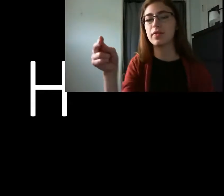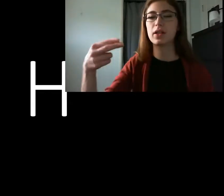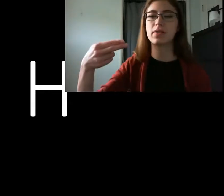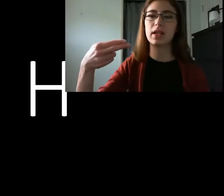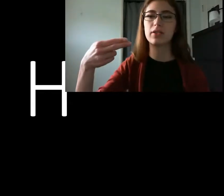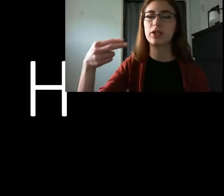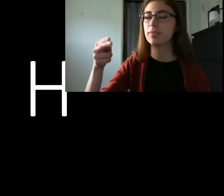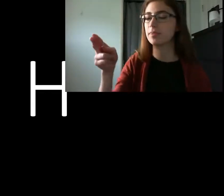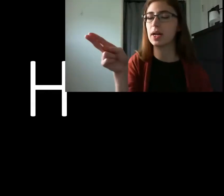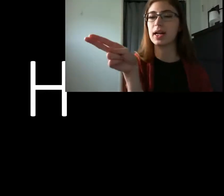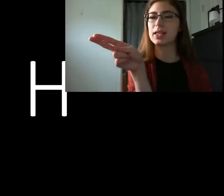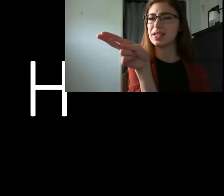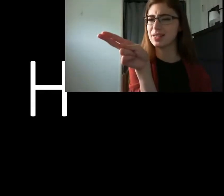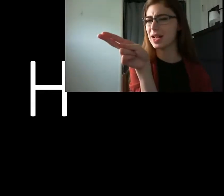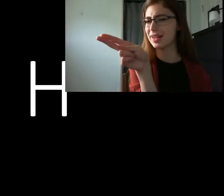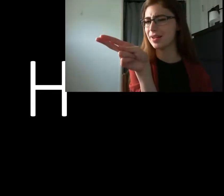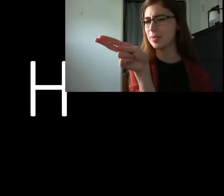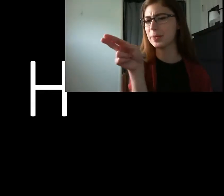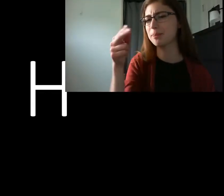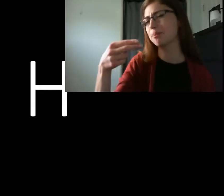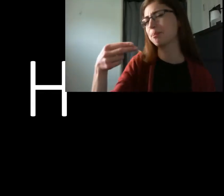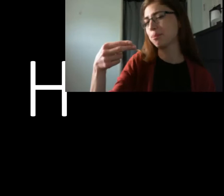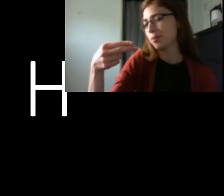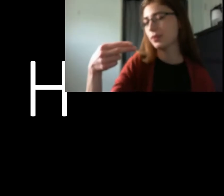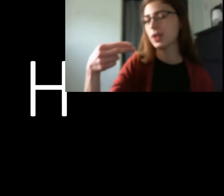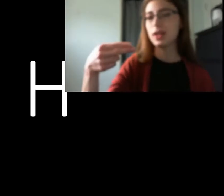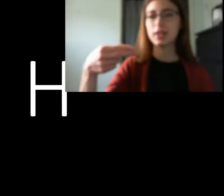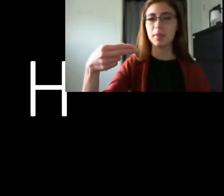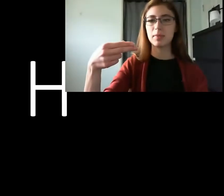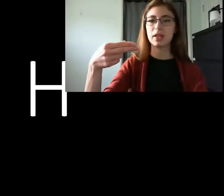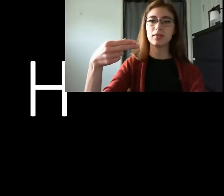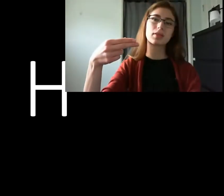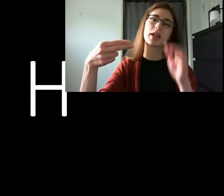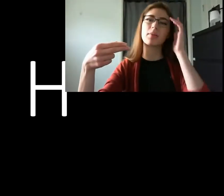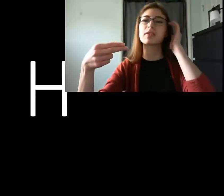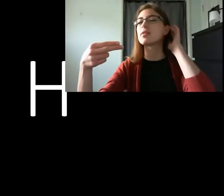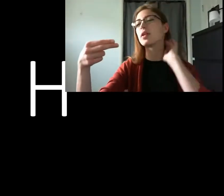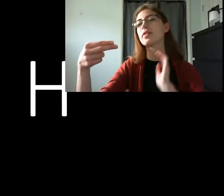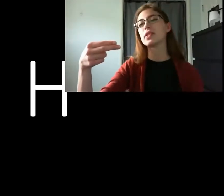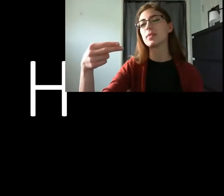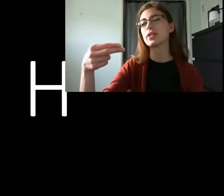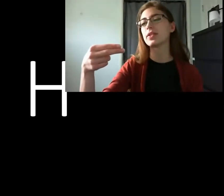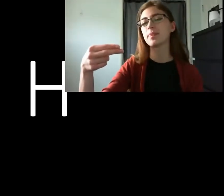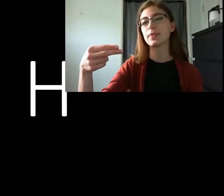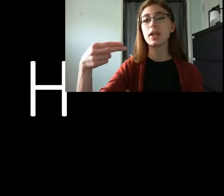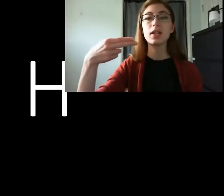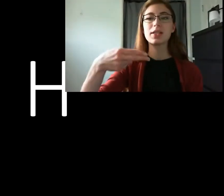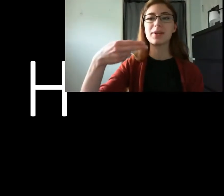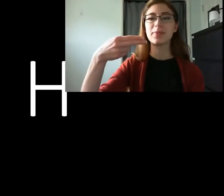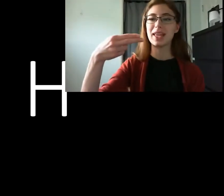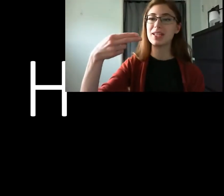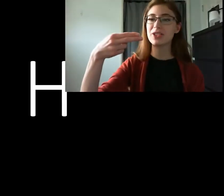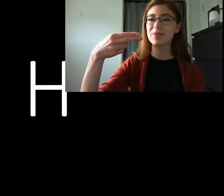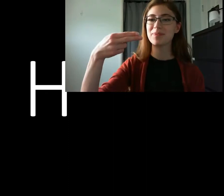on your fingers for H. Mine kind of tucks back here, but that might be kind of personal preference. I'm not sure.